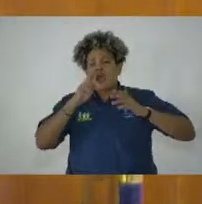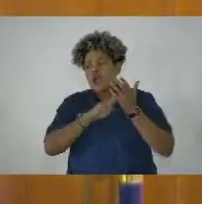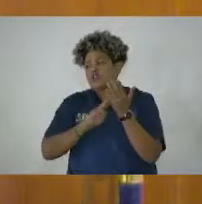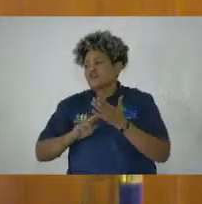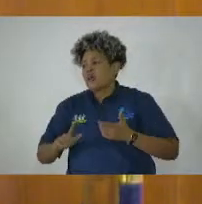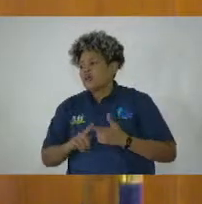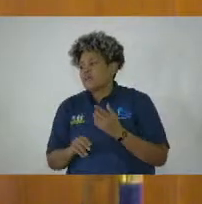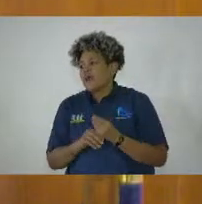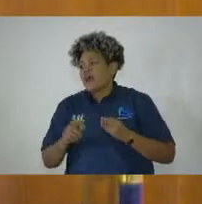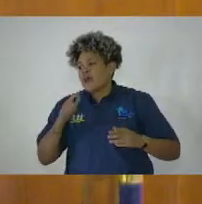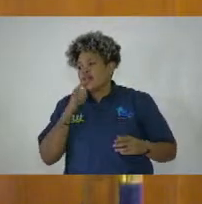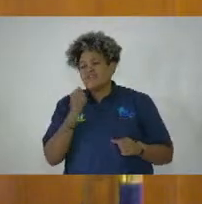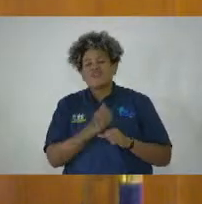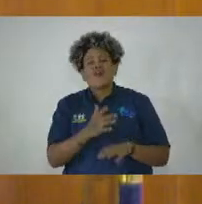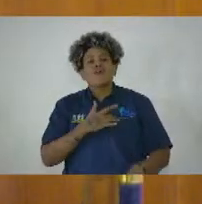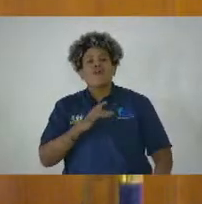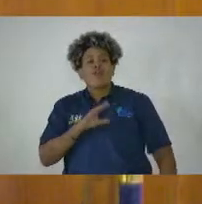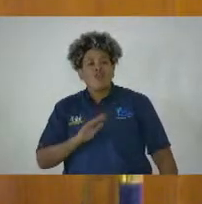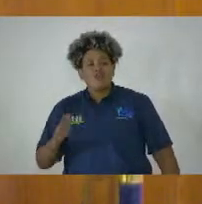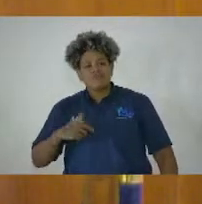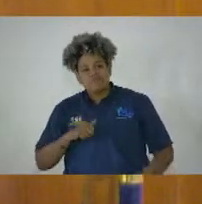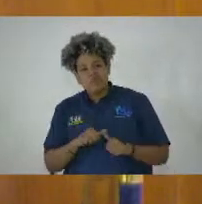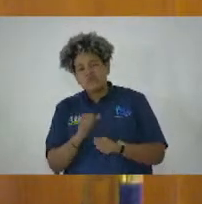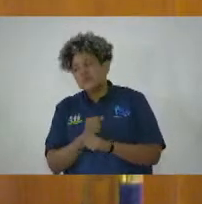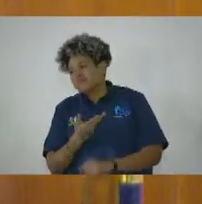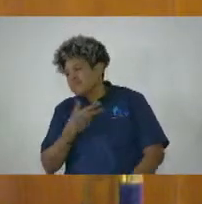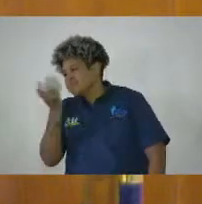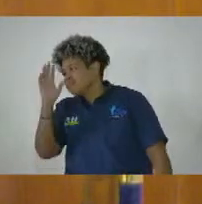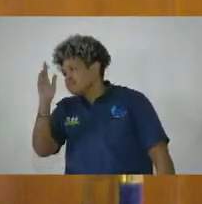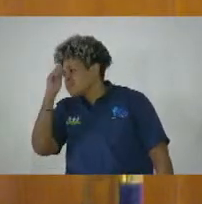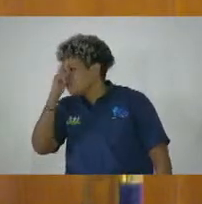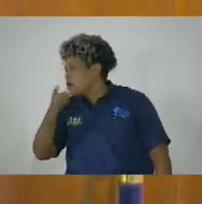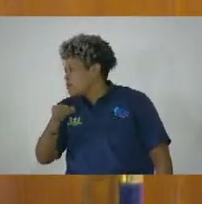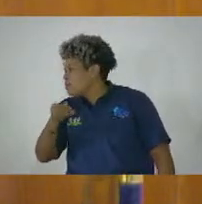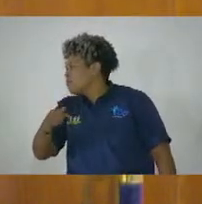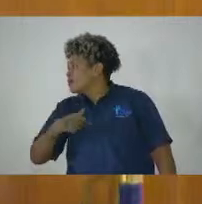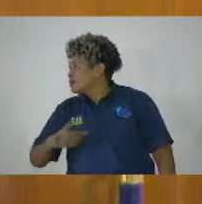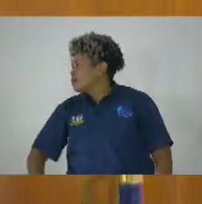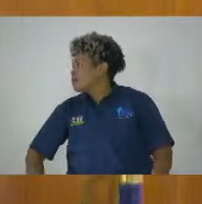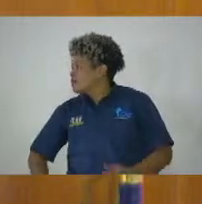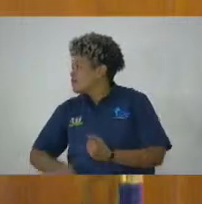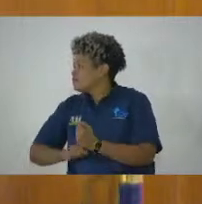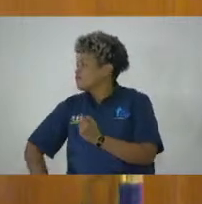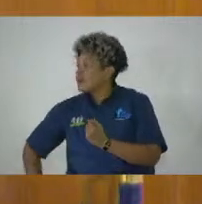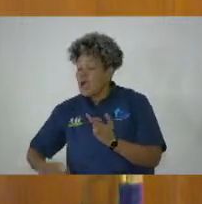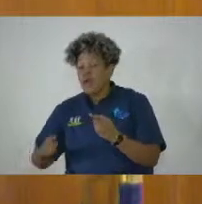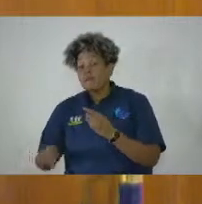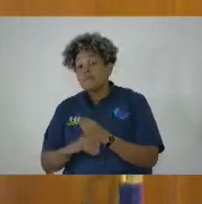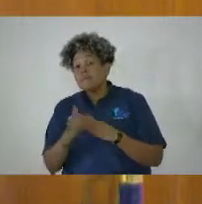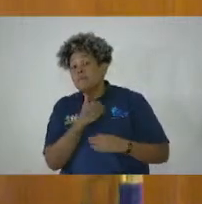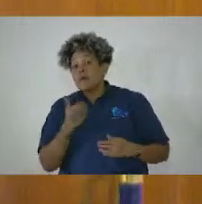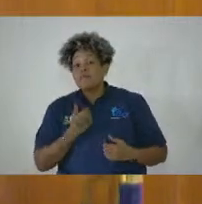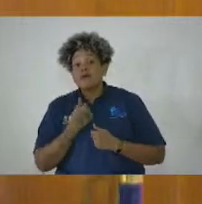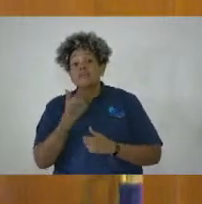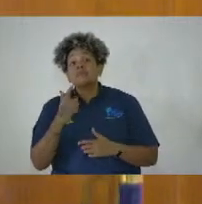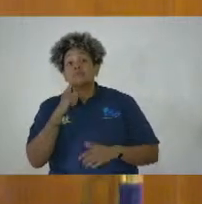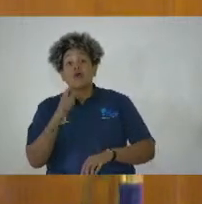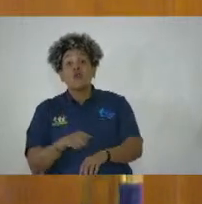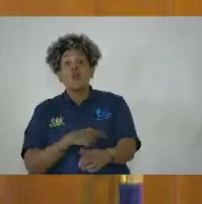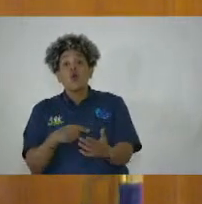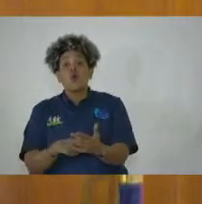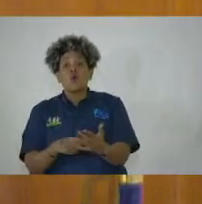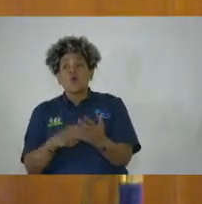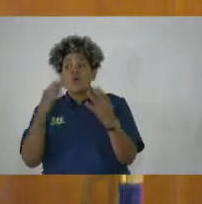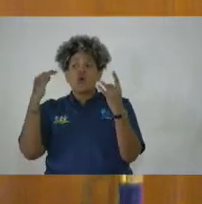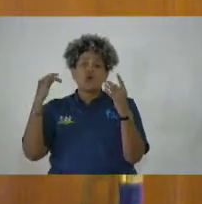and discouraging them from wanting to continue to do work for the government of Jamaica. Members also expressed their long-standing